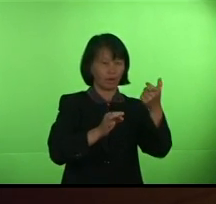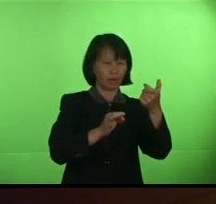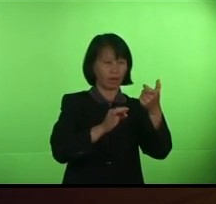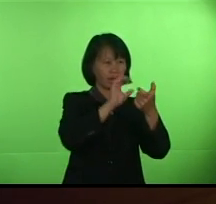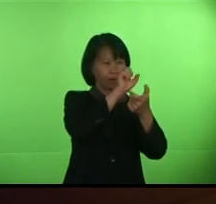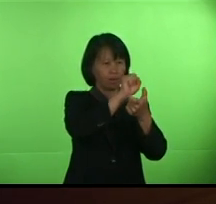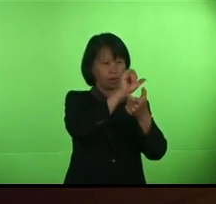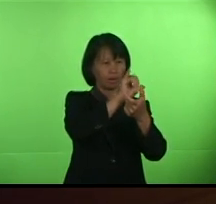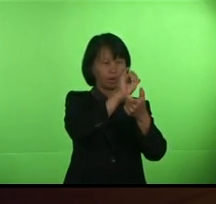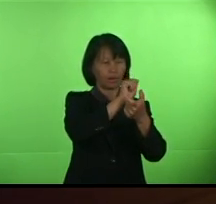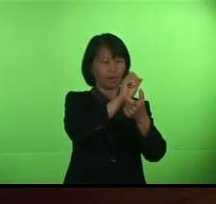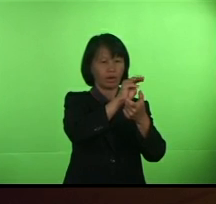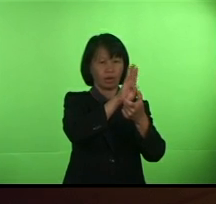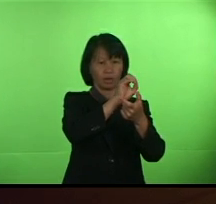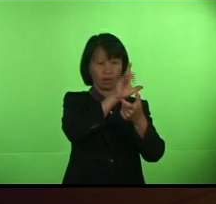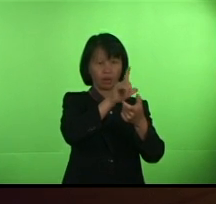or disappointed.